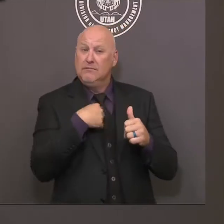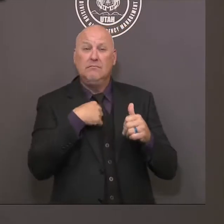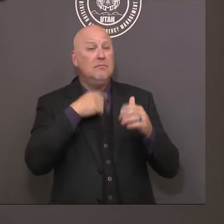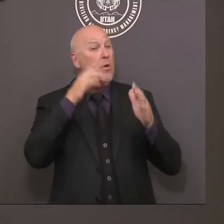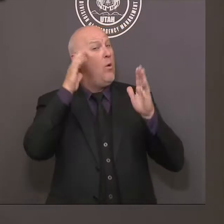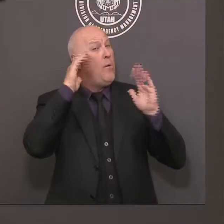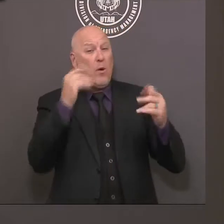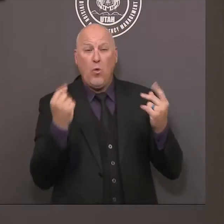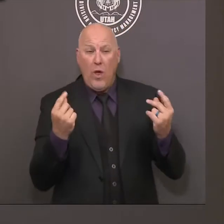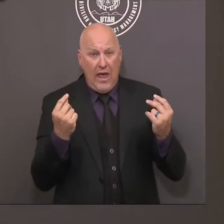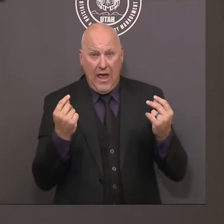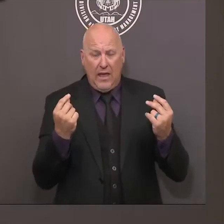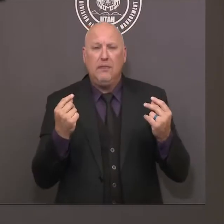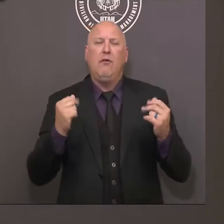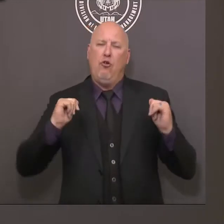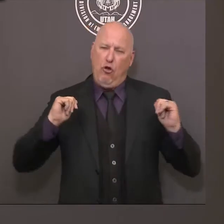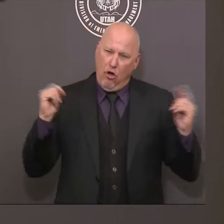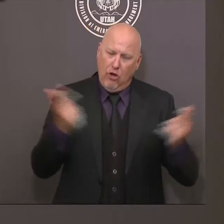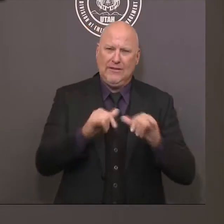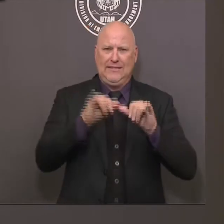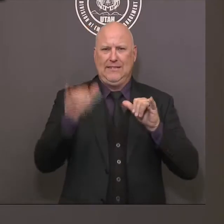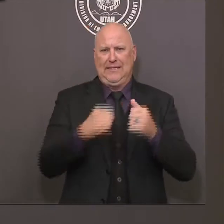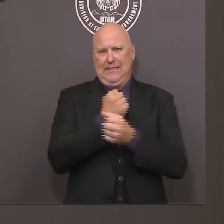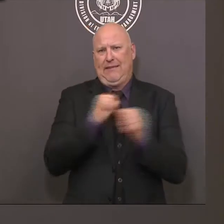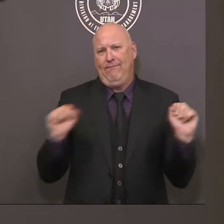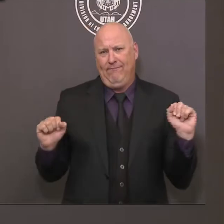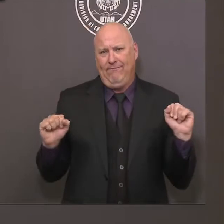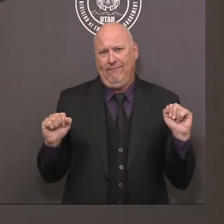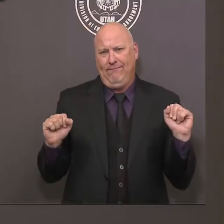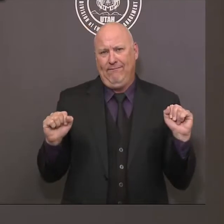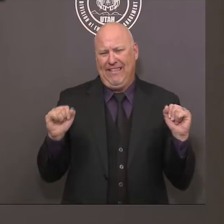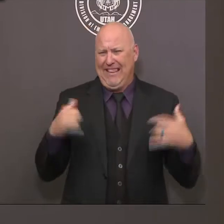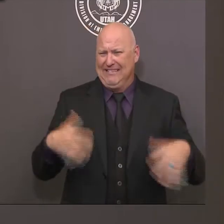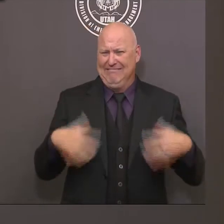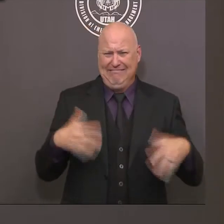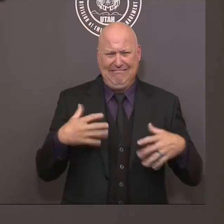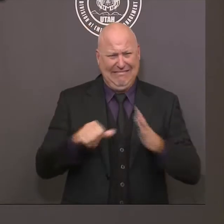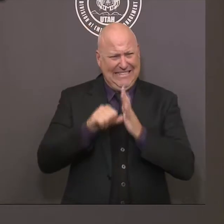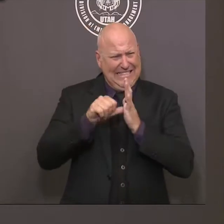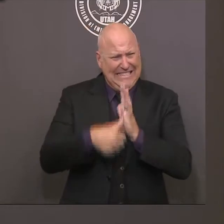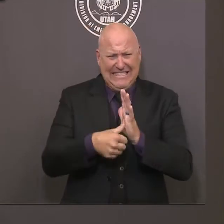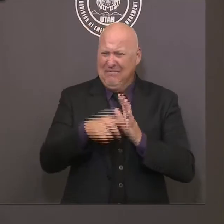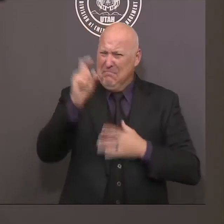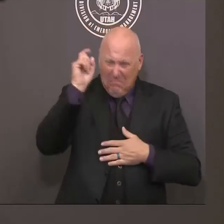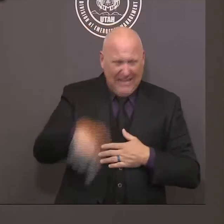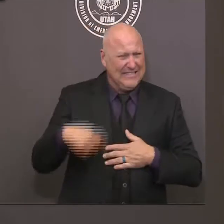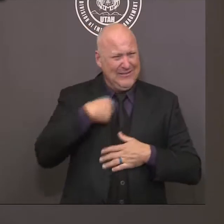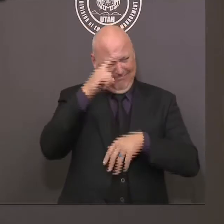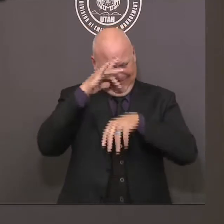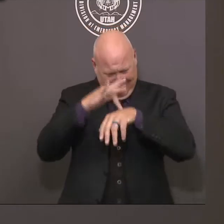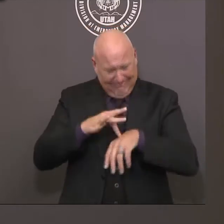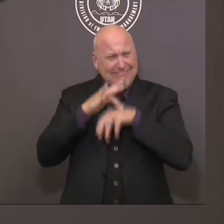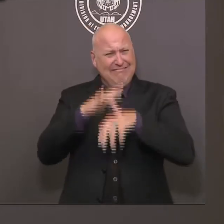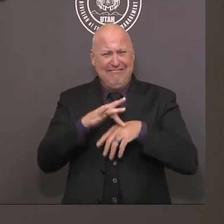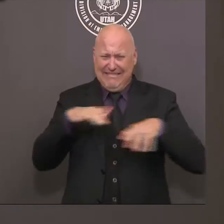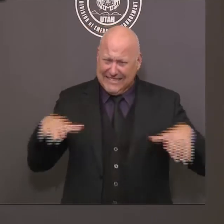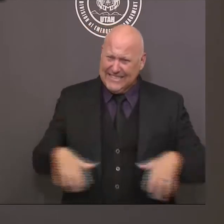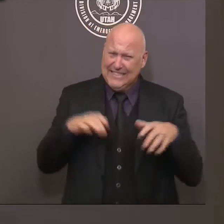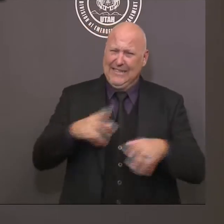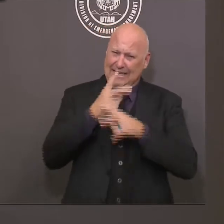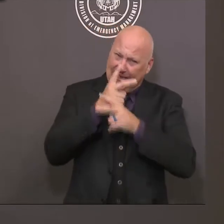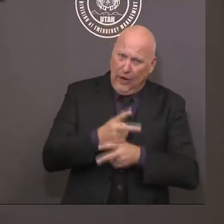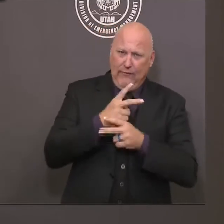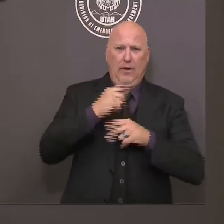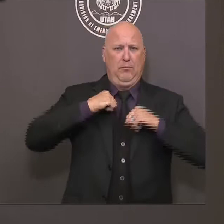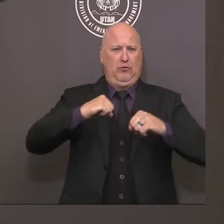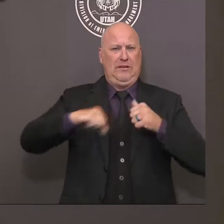throughout each component of the plan and must be central to all of our activities and efforts to catapult Utah back to the